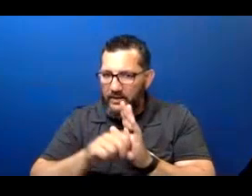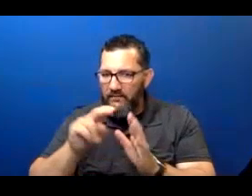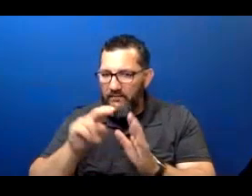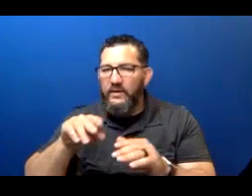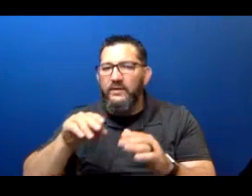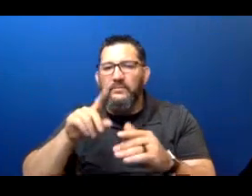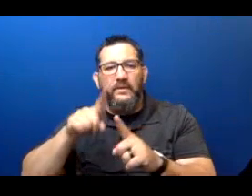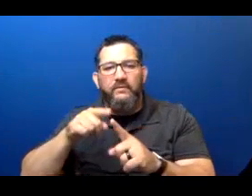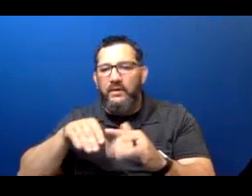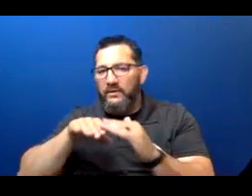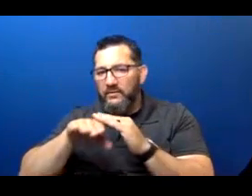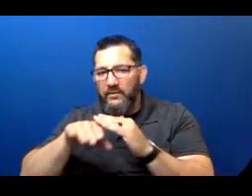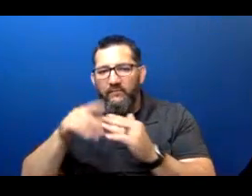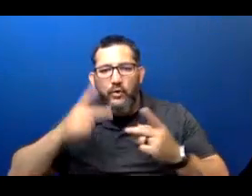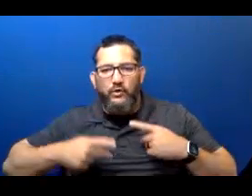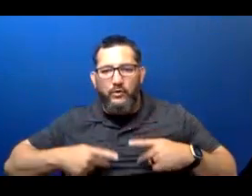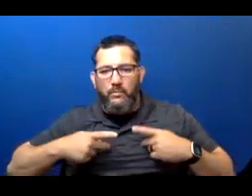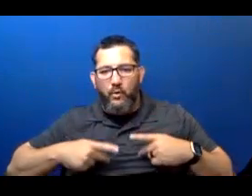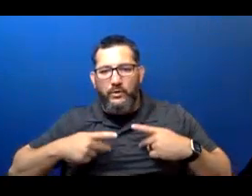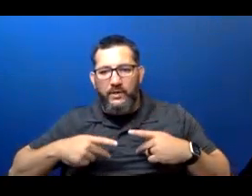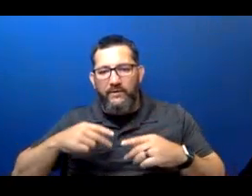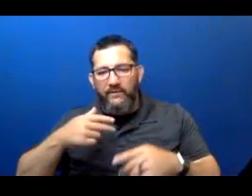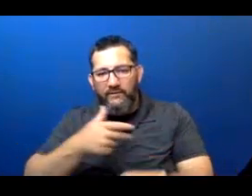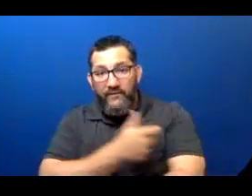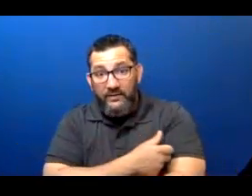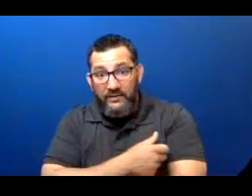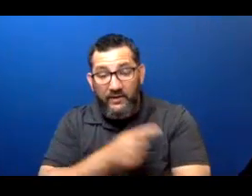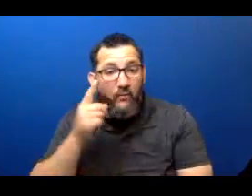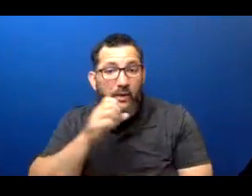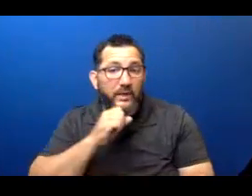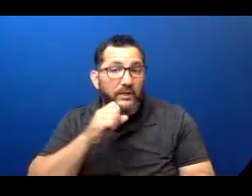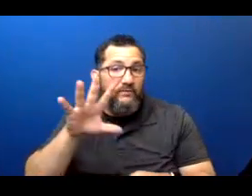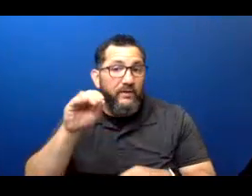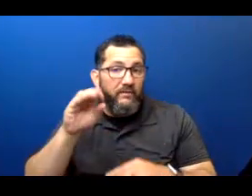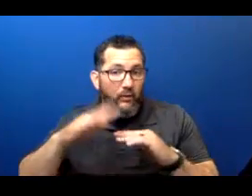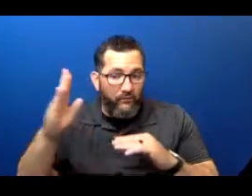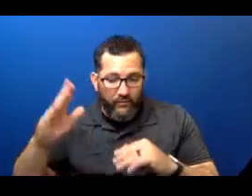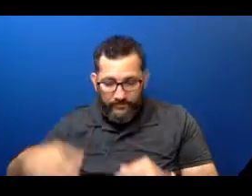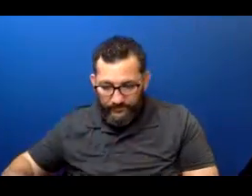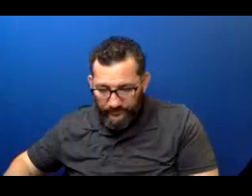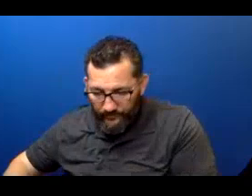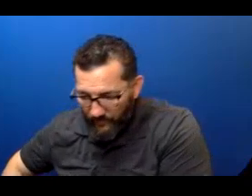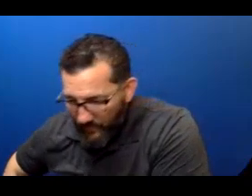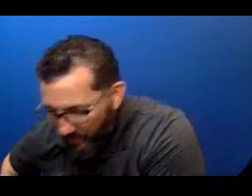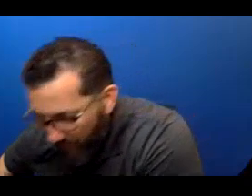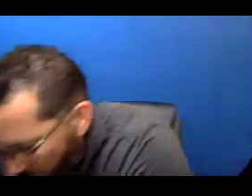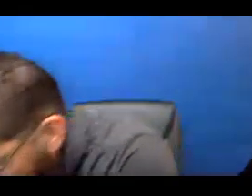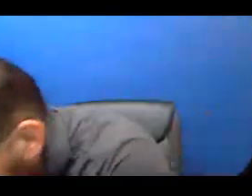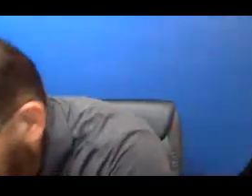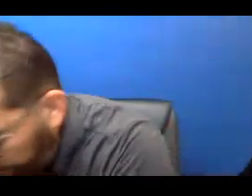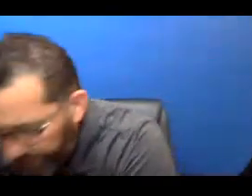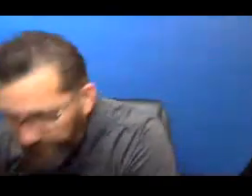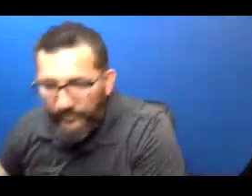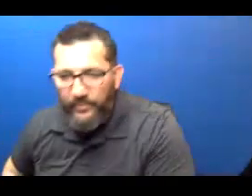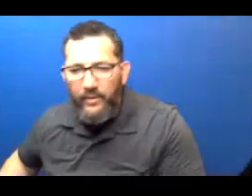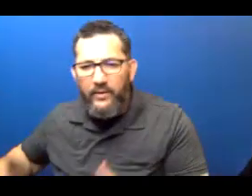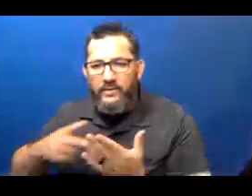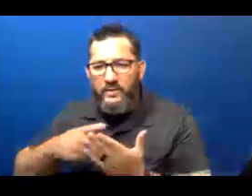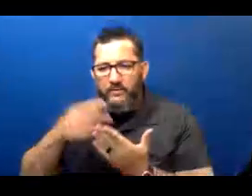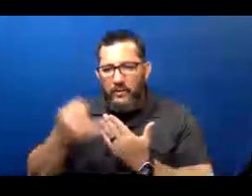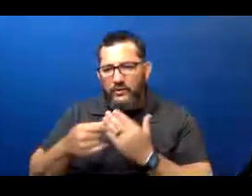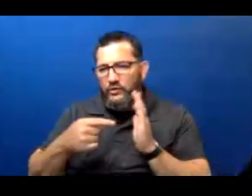the pneumonia vaccine for those of ages 50 and older. So this project addresses disparities in